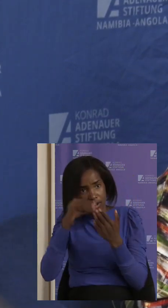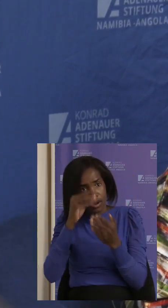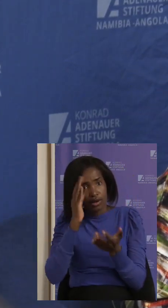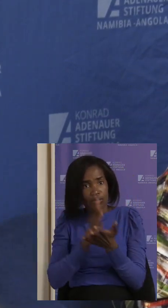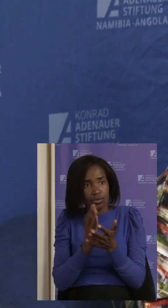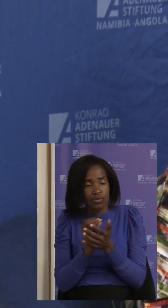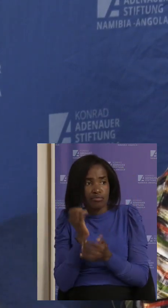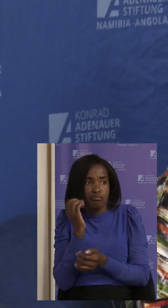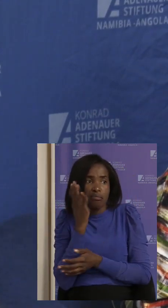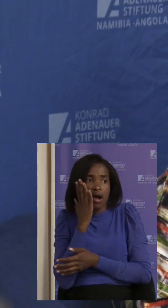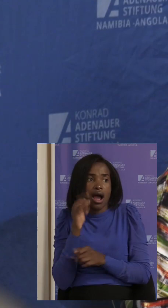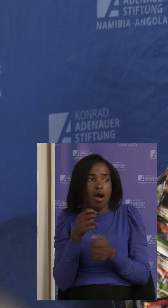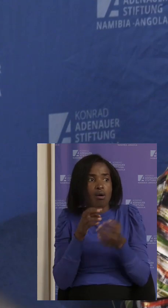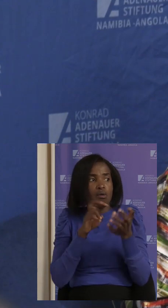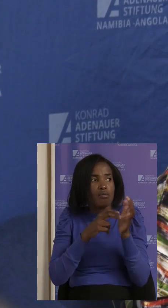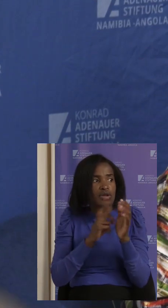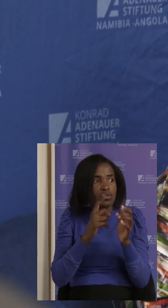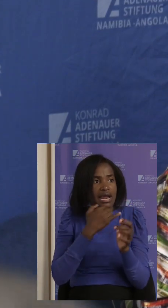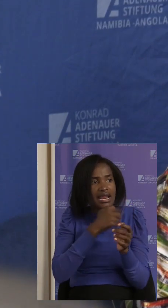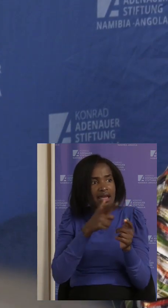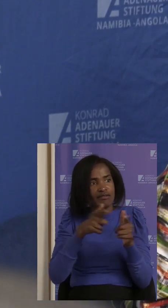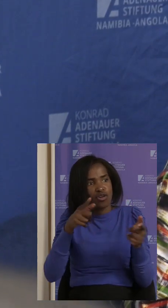surprised how they define lifelong learning.